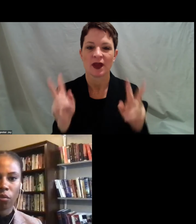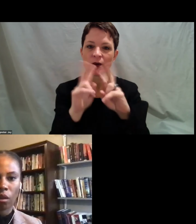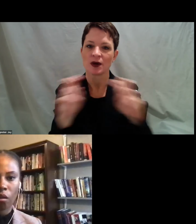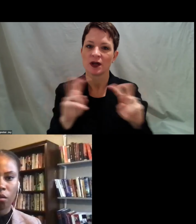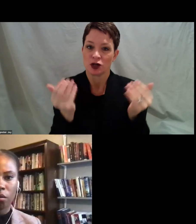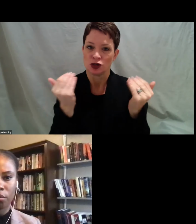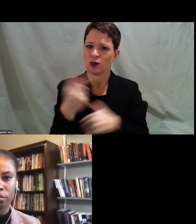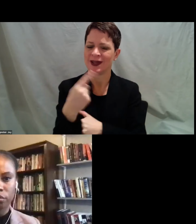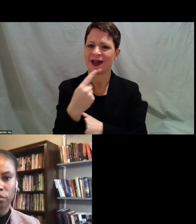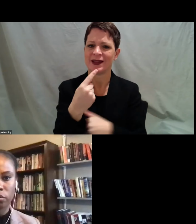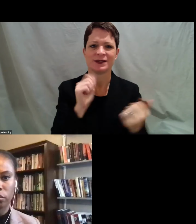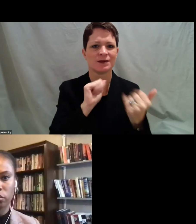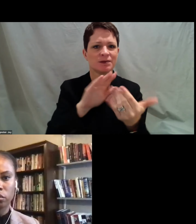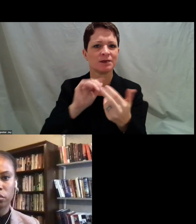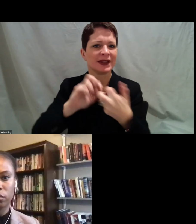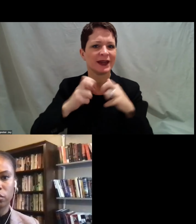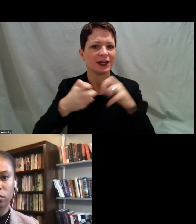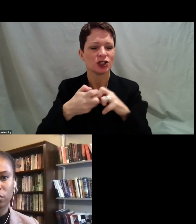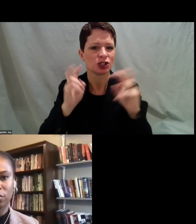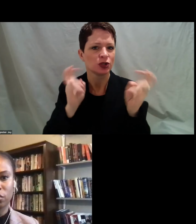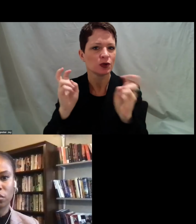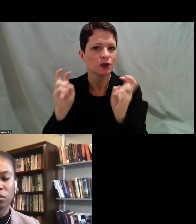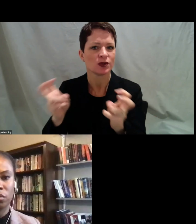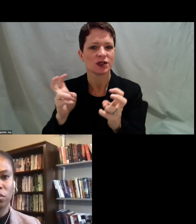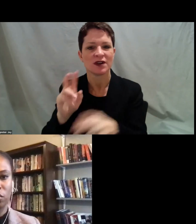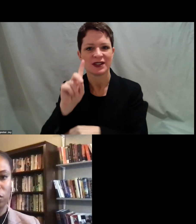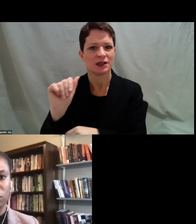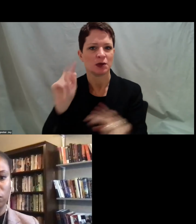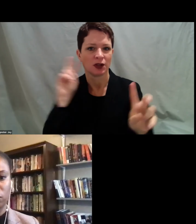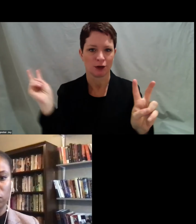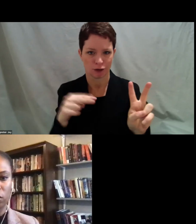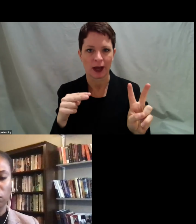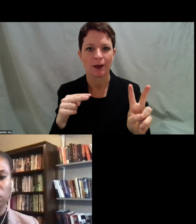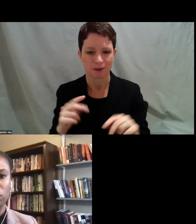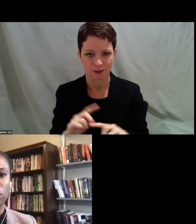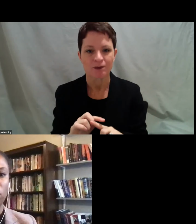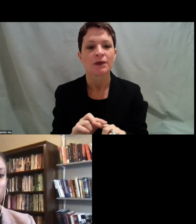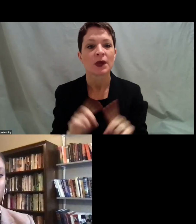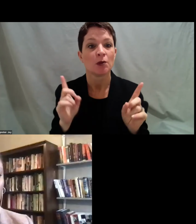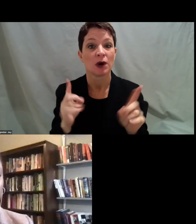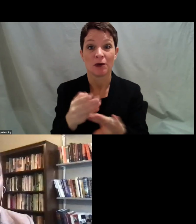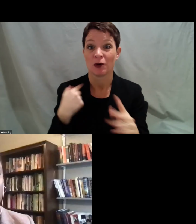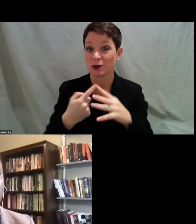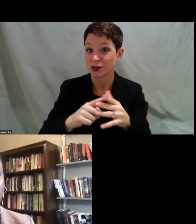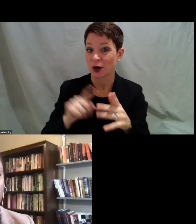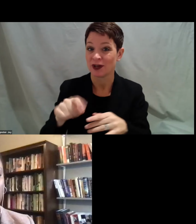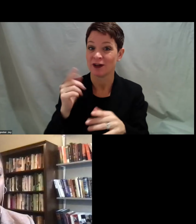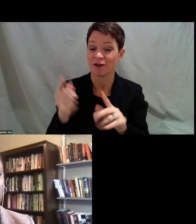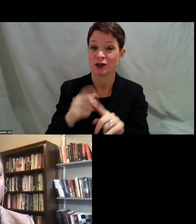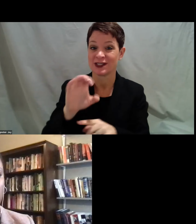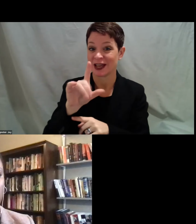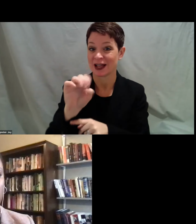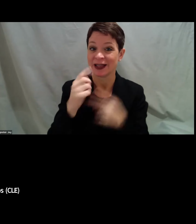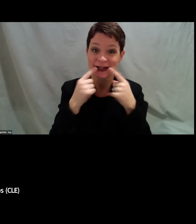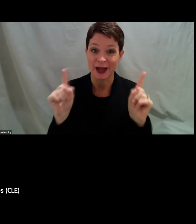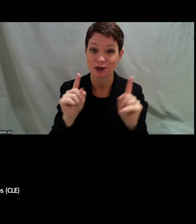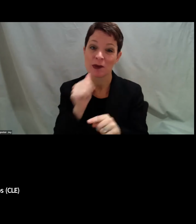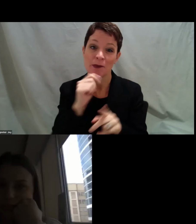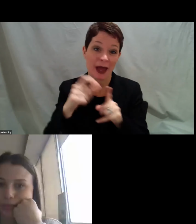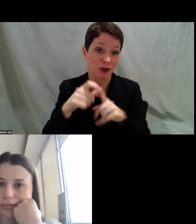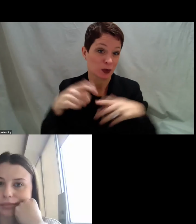day issues of the disability frame. Before we get going, we need our first CLE announcement of the